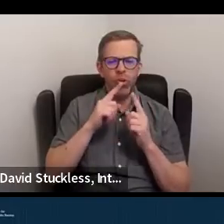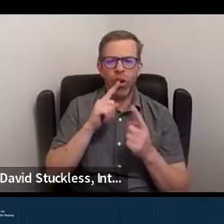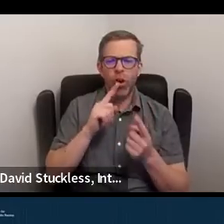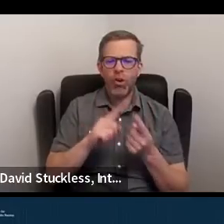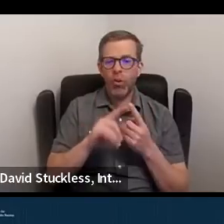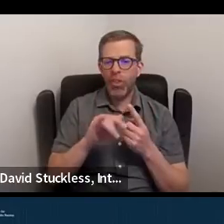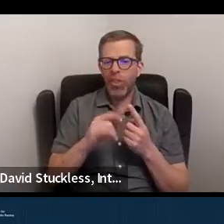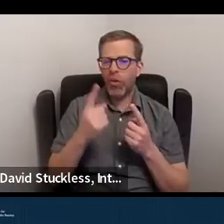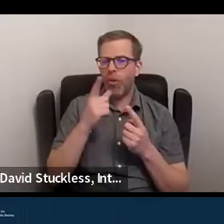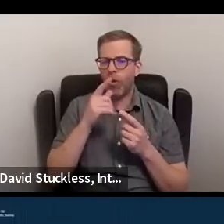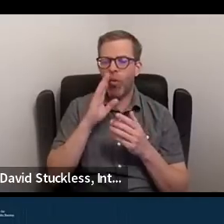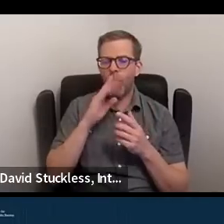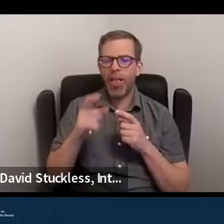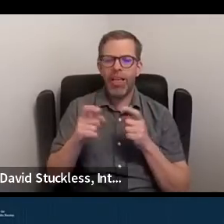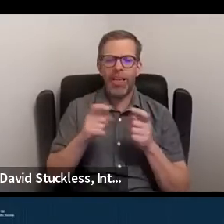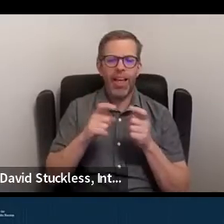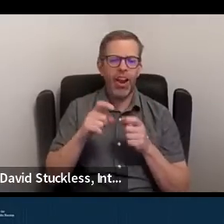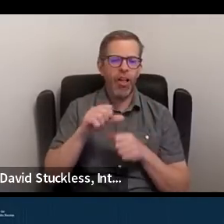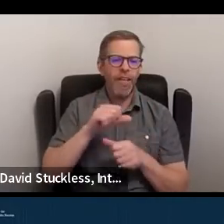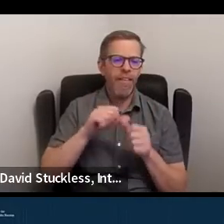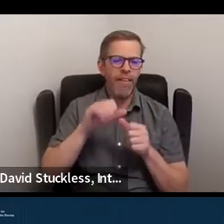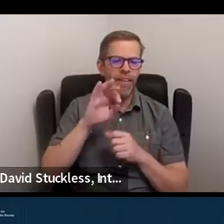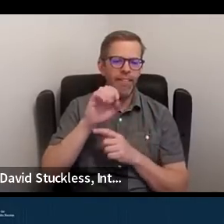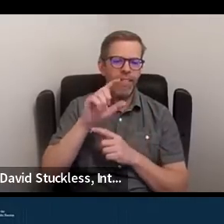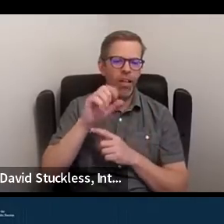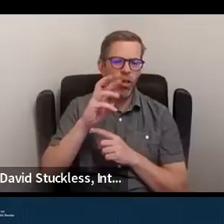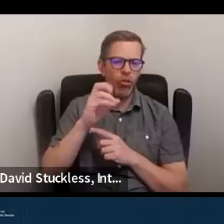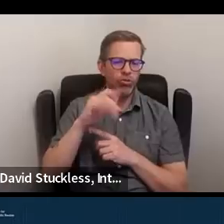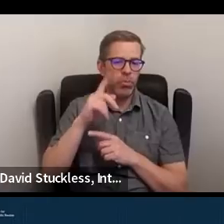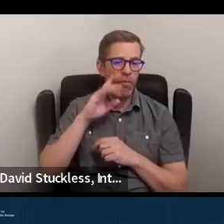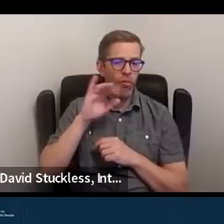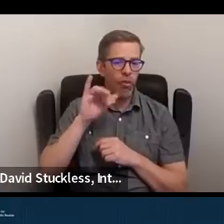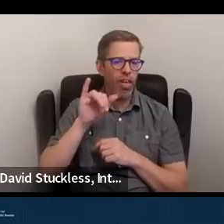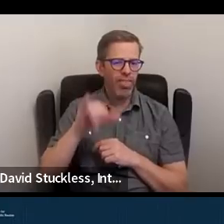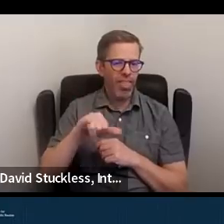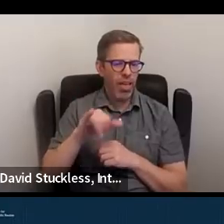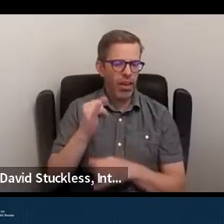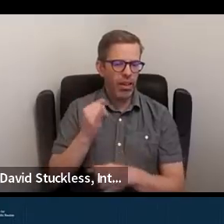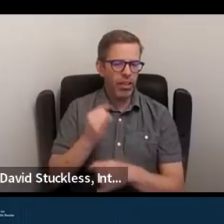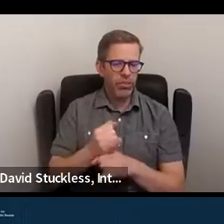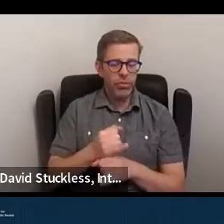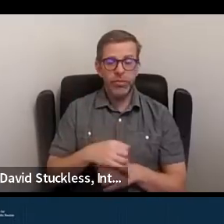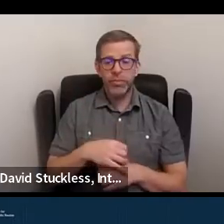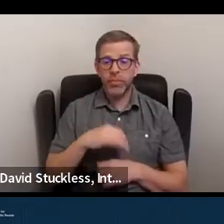one who handles fellowships for that institute. And if that's not the